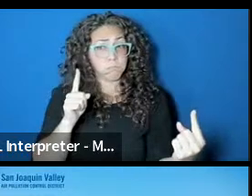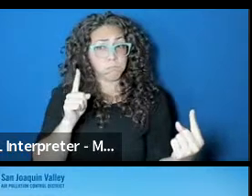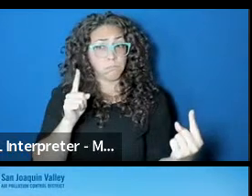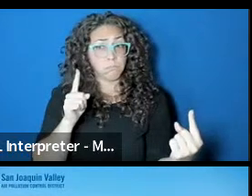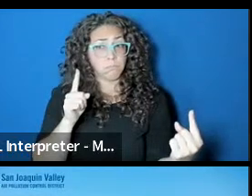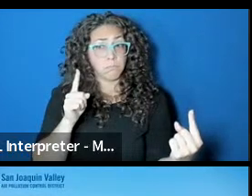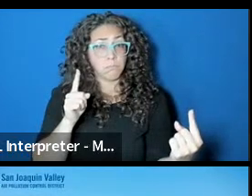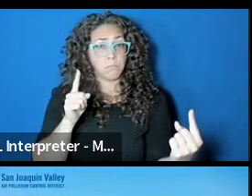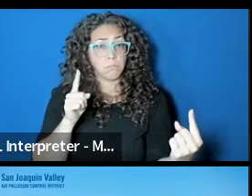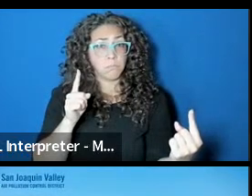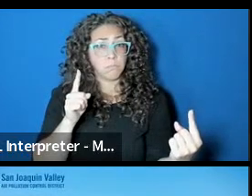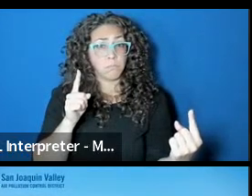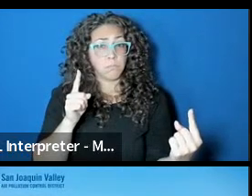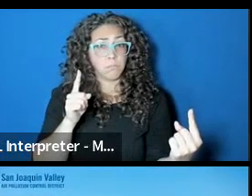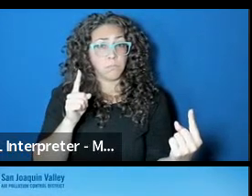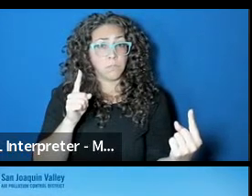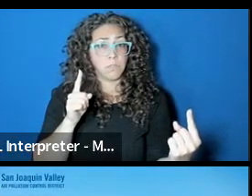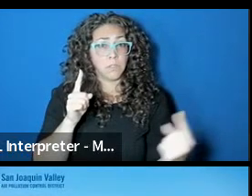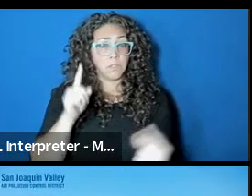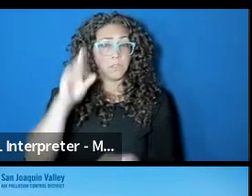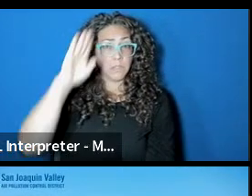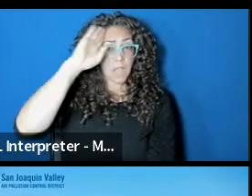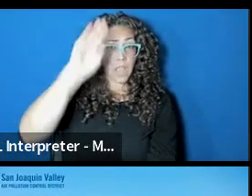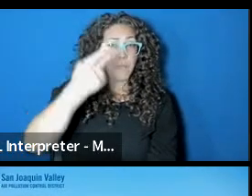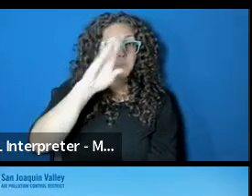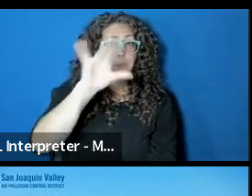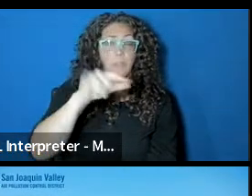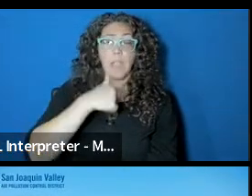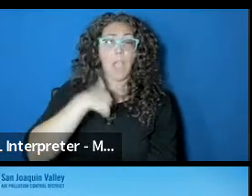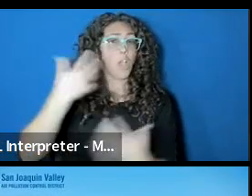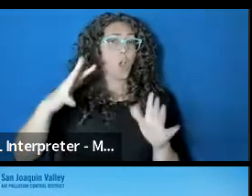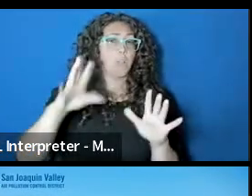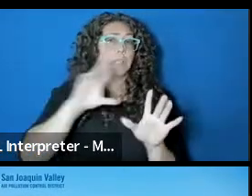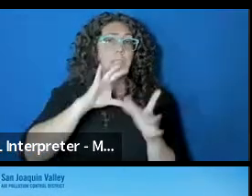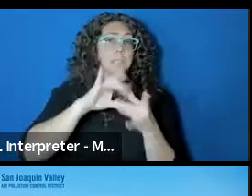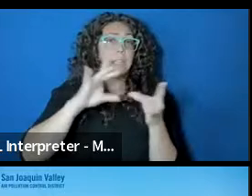I already stated my opposition.